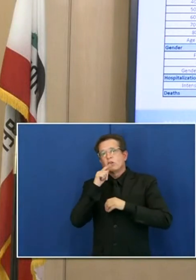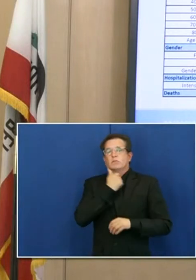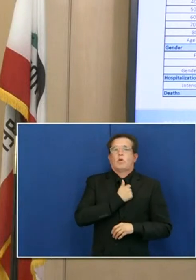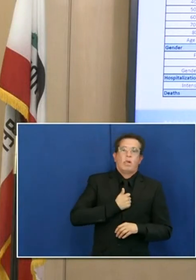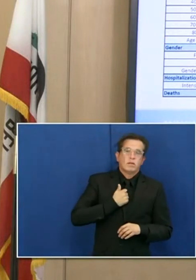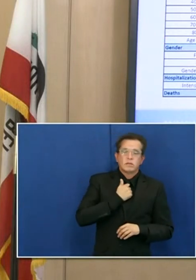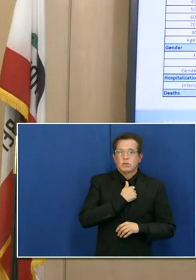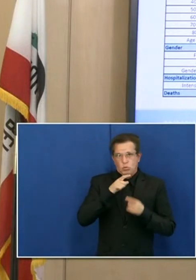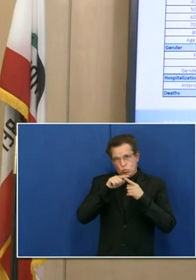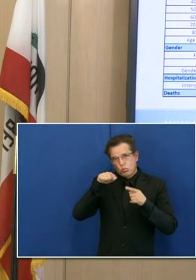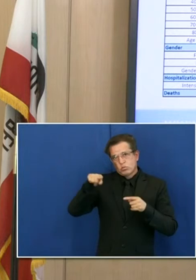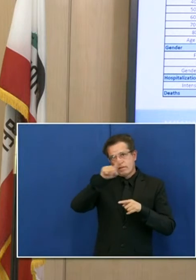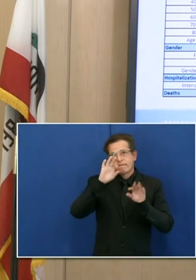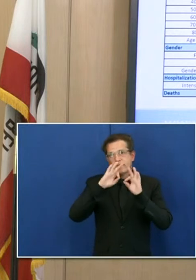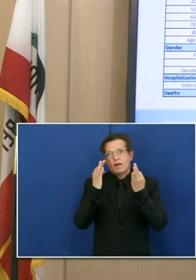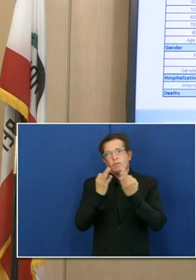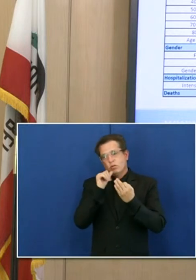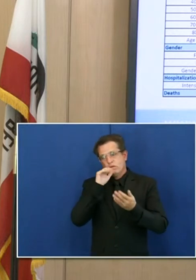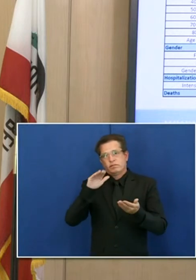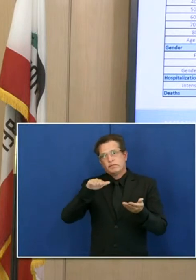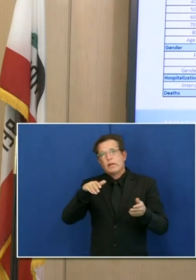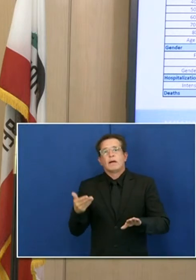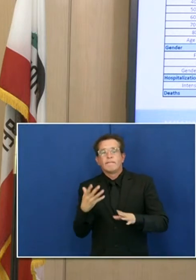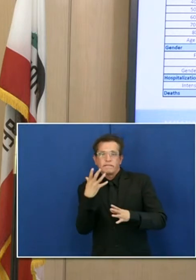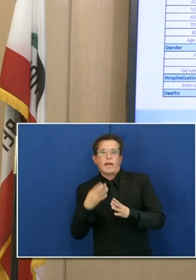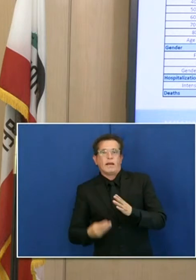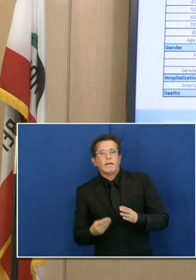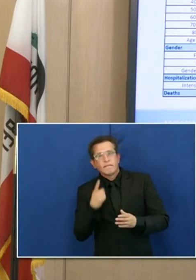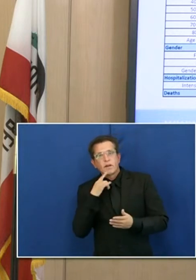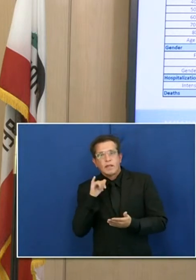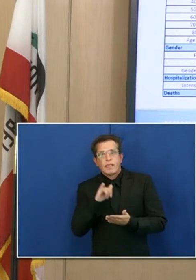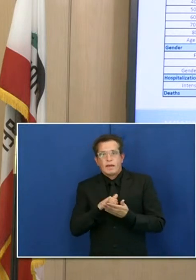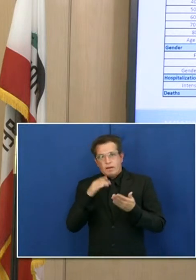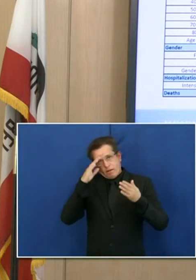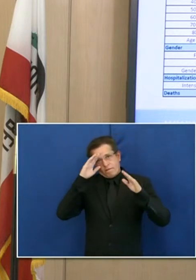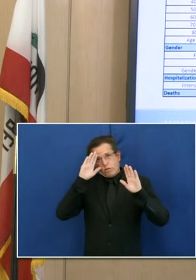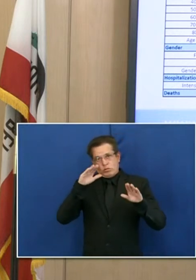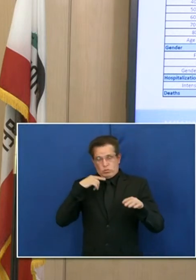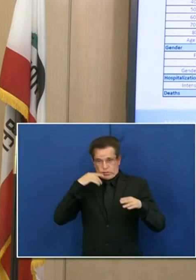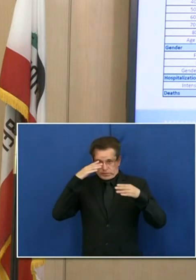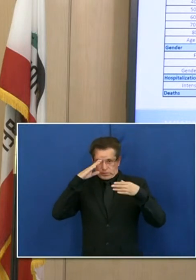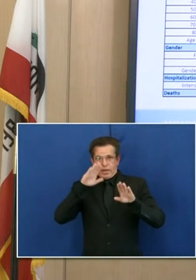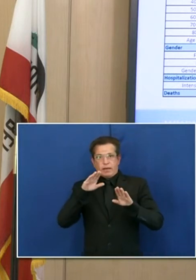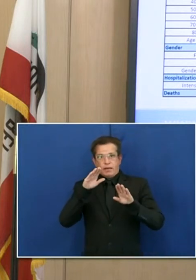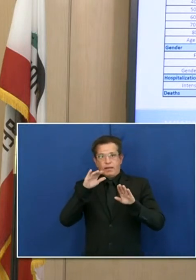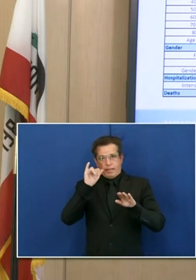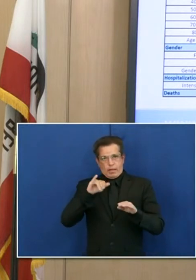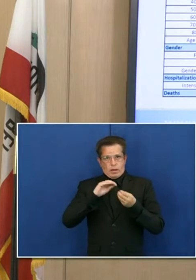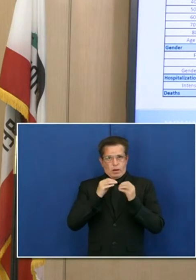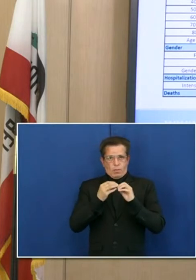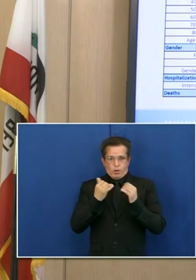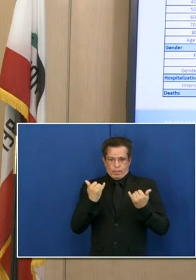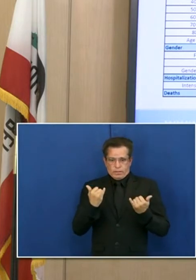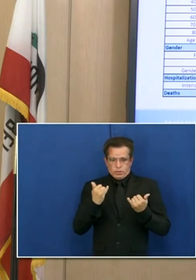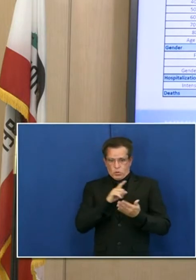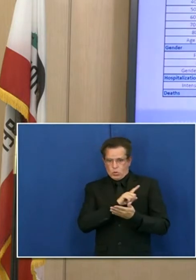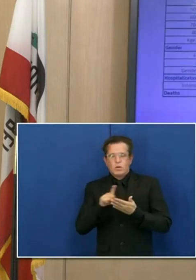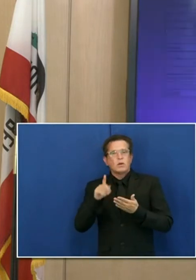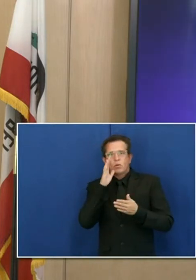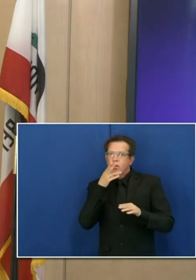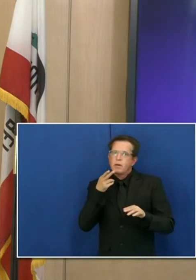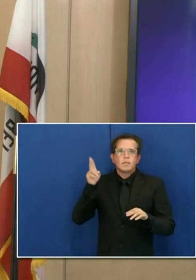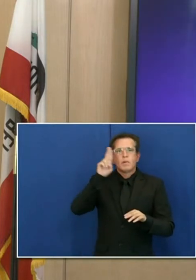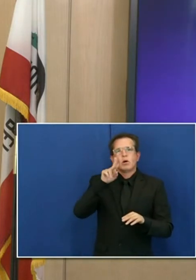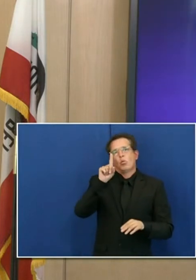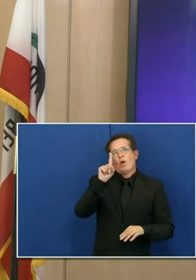of these fatal cases. Unfortunately, we expect the number of deaths reported this week to top 100 based on